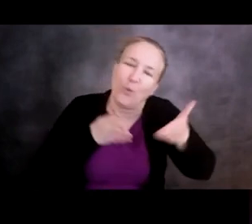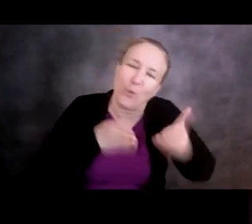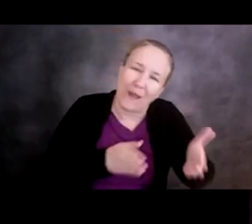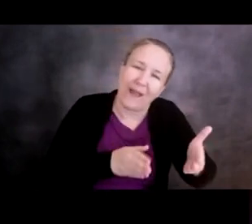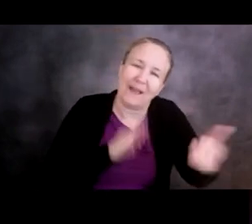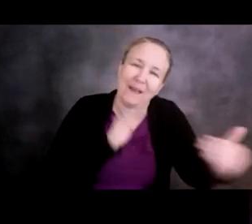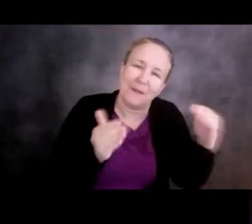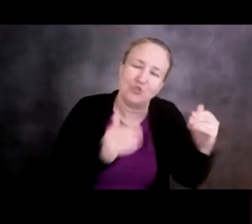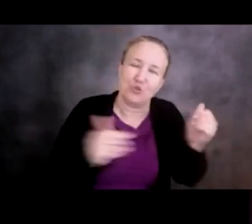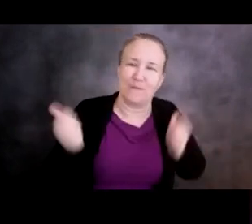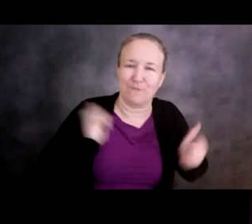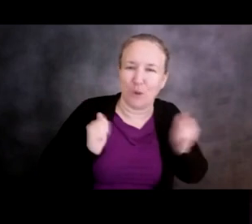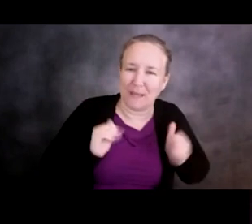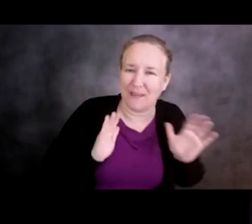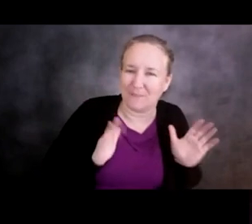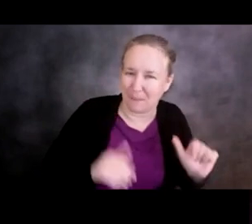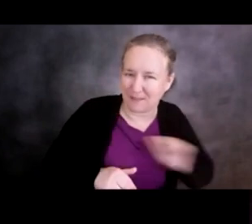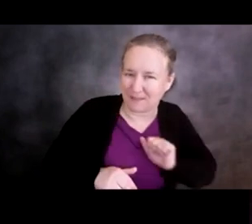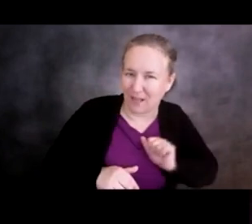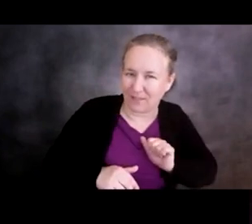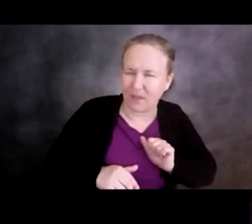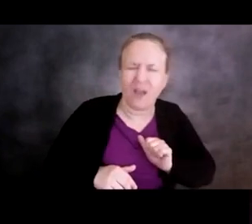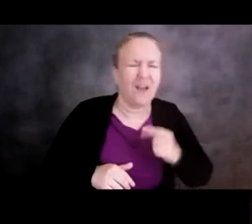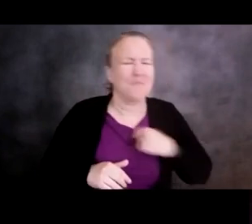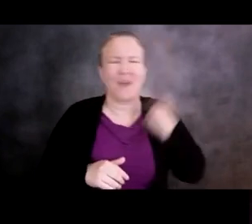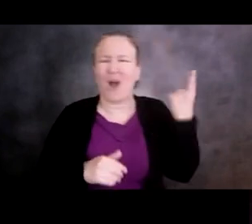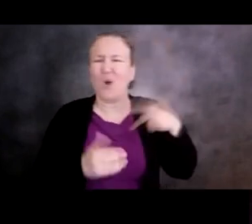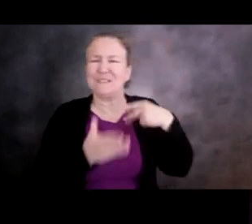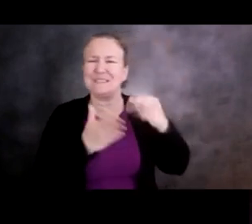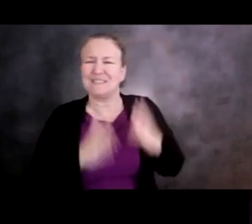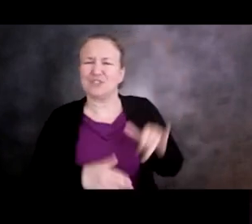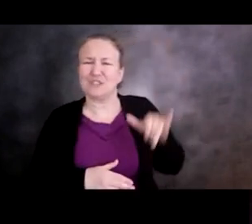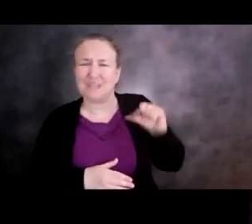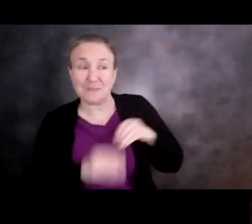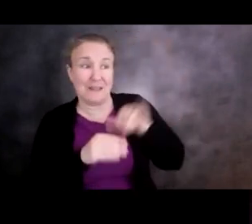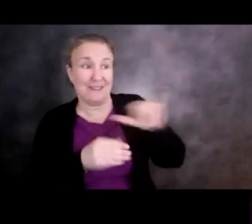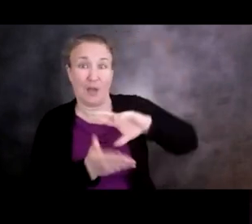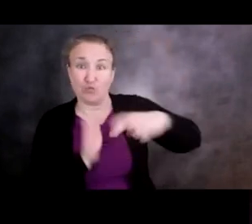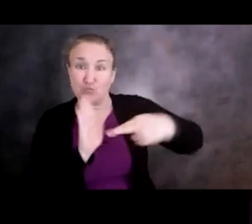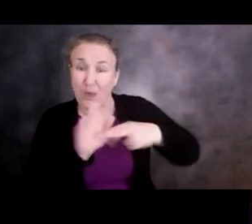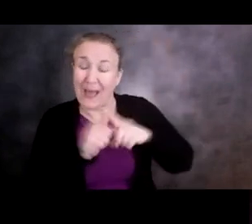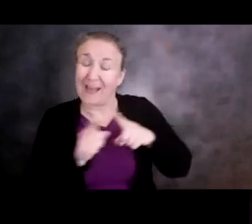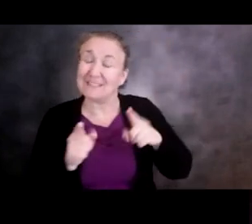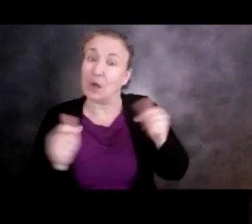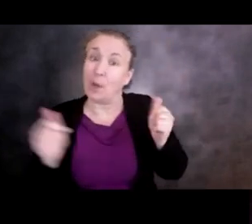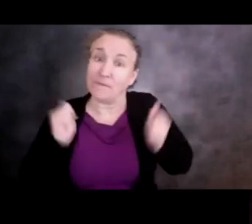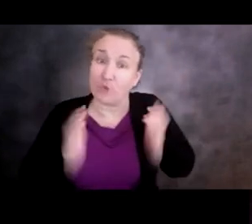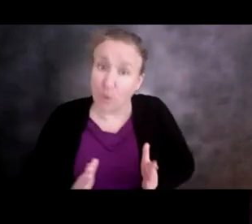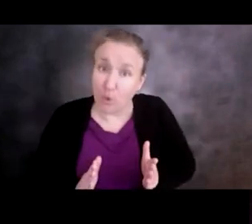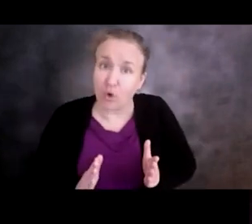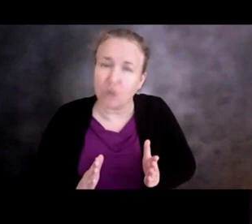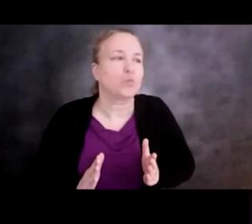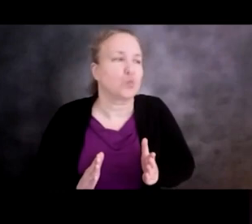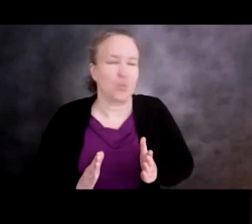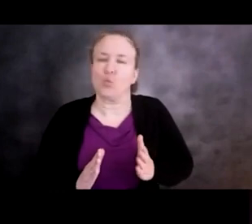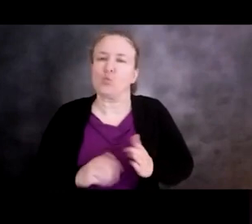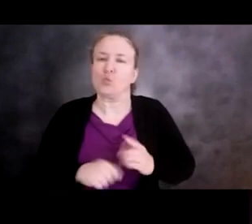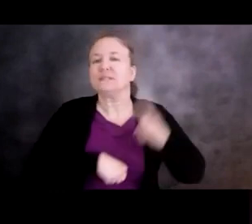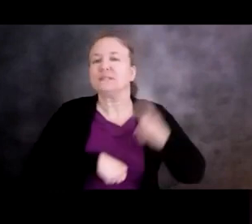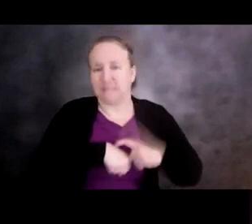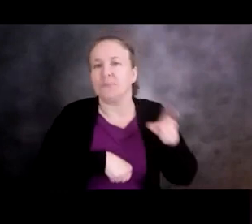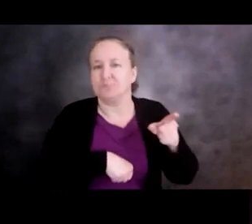performer. I'm always a dancer, but as a performer in that capacity, it was time. It was time to